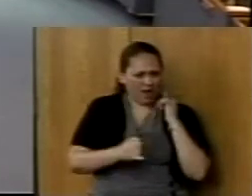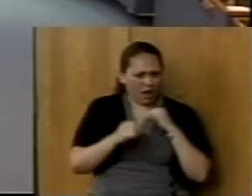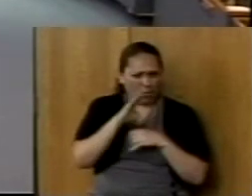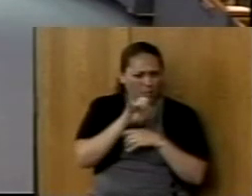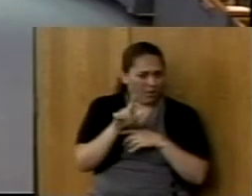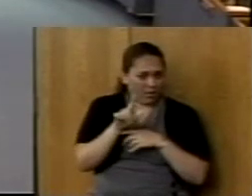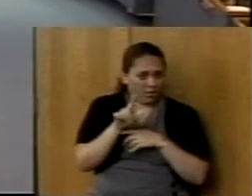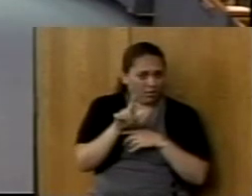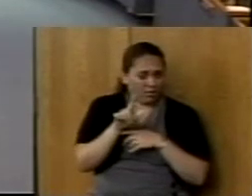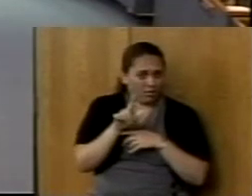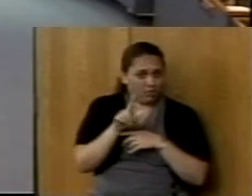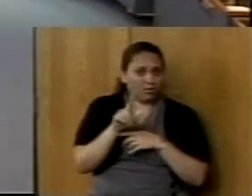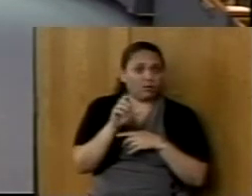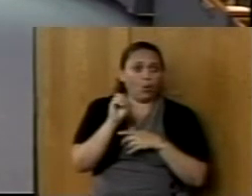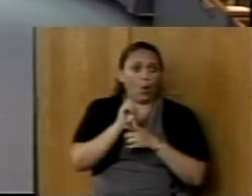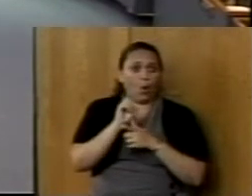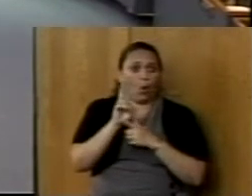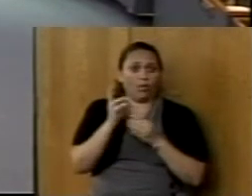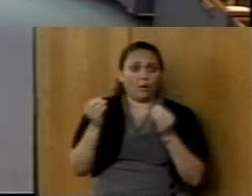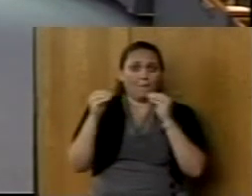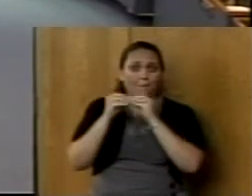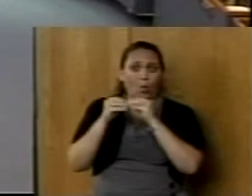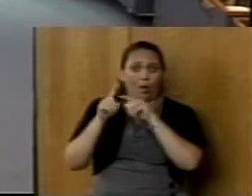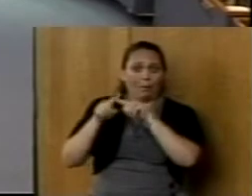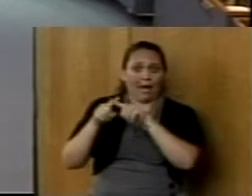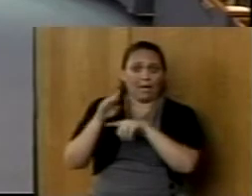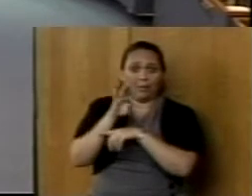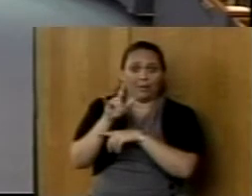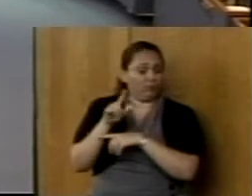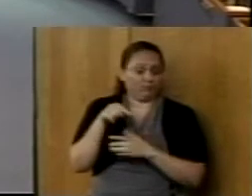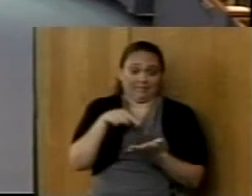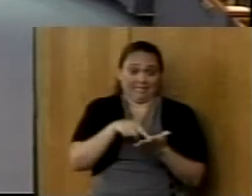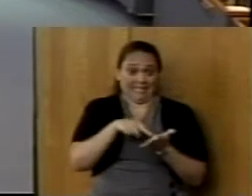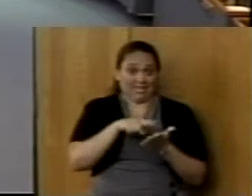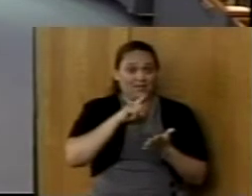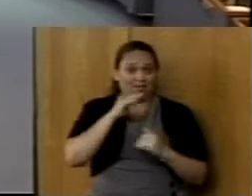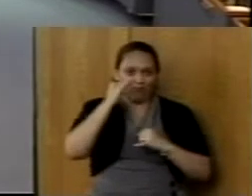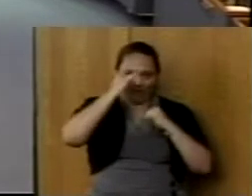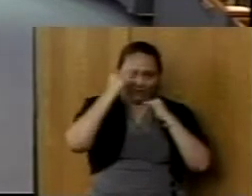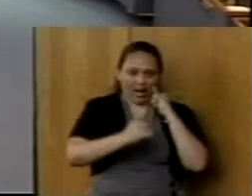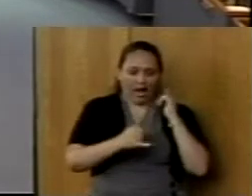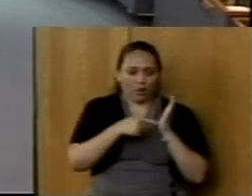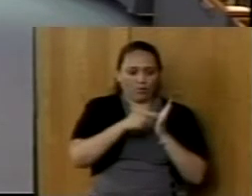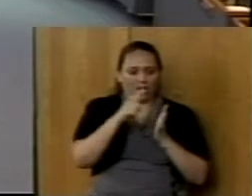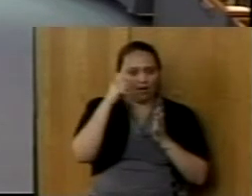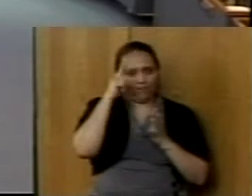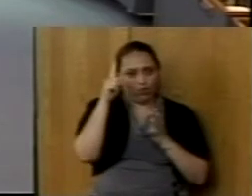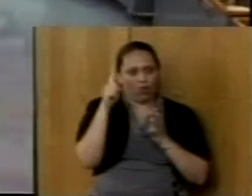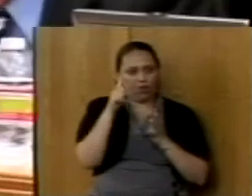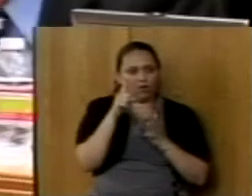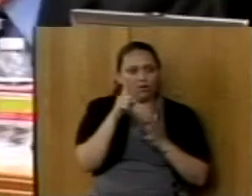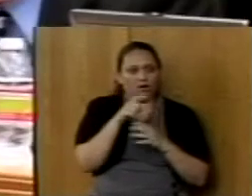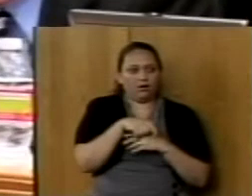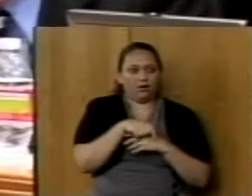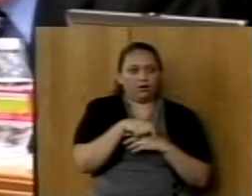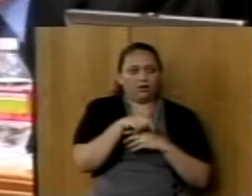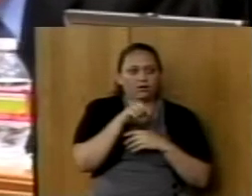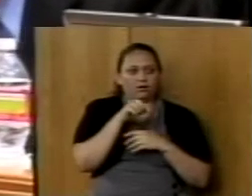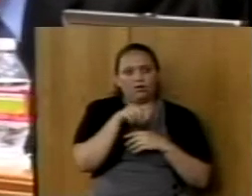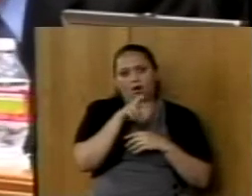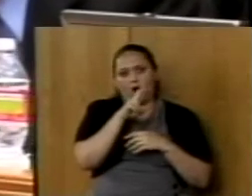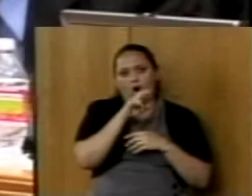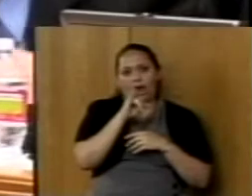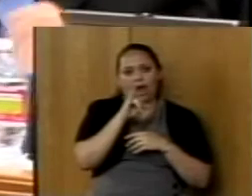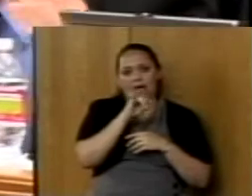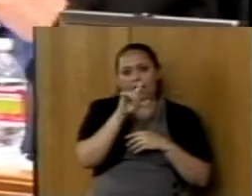to be, are there more pending bills? This is the final payment for this particular, for the RL case versus